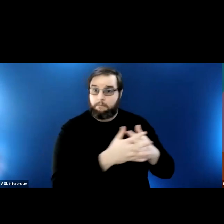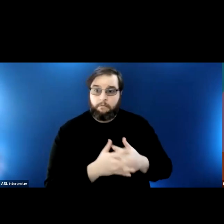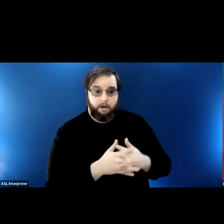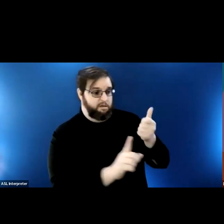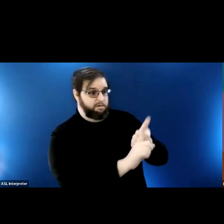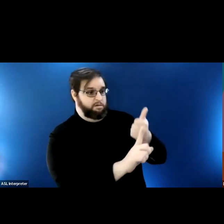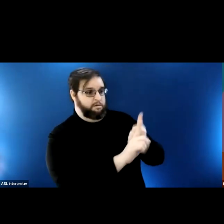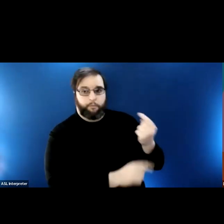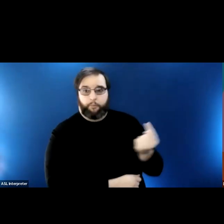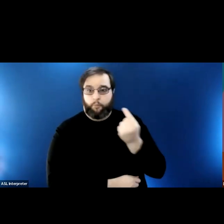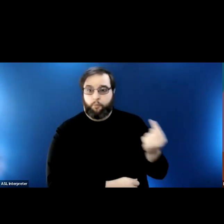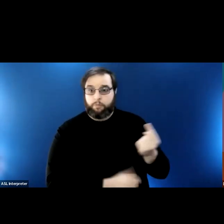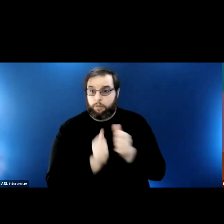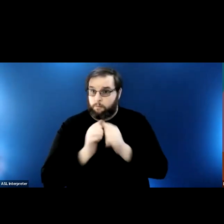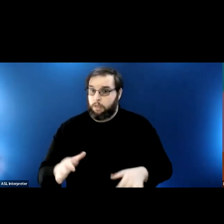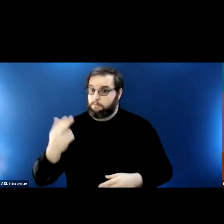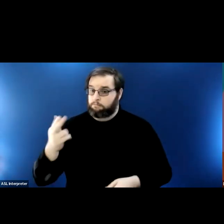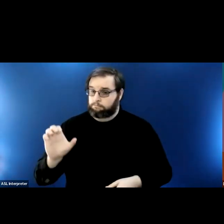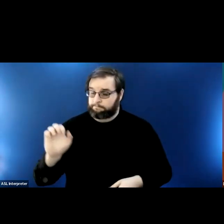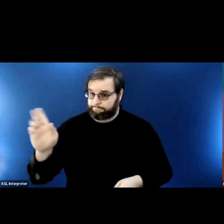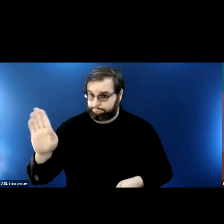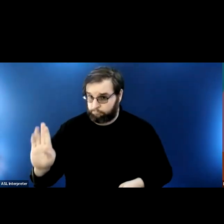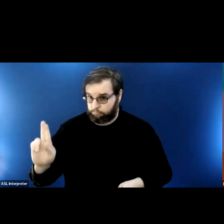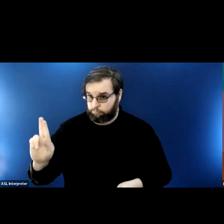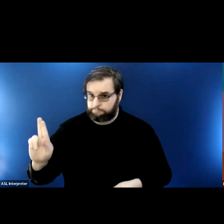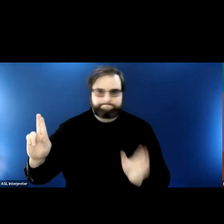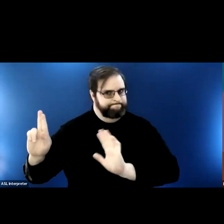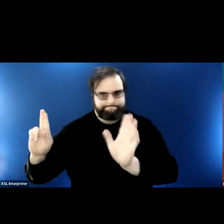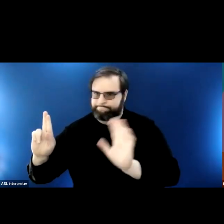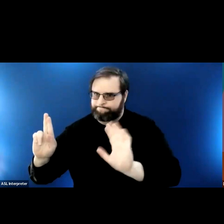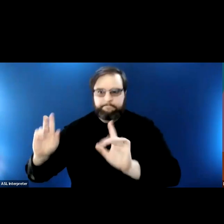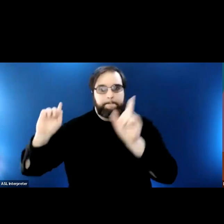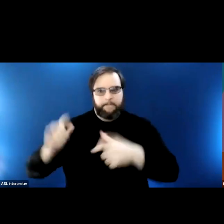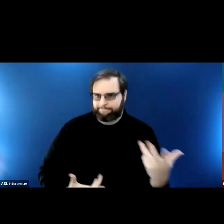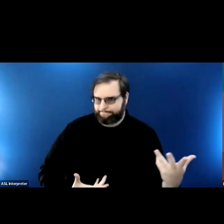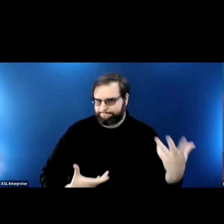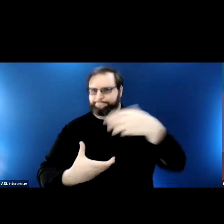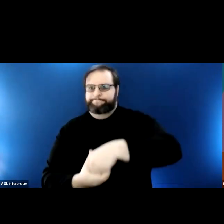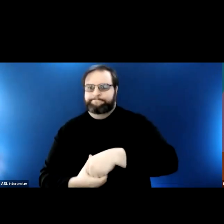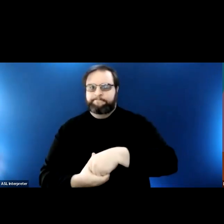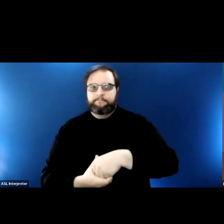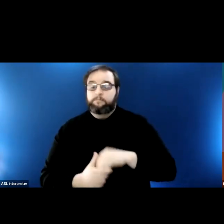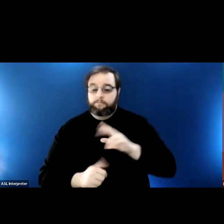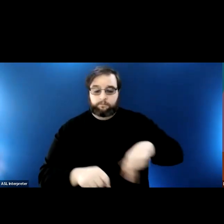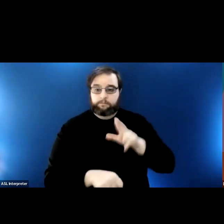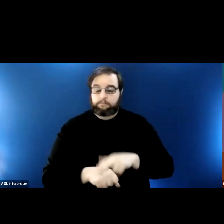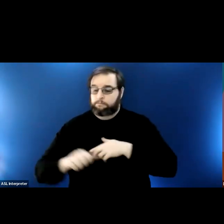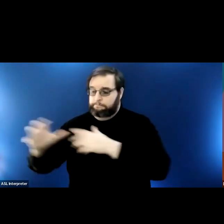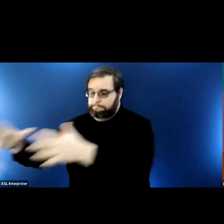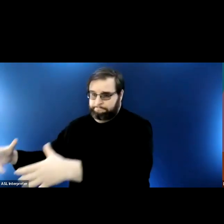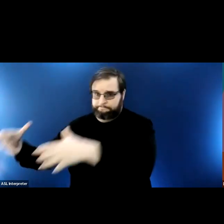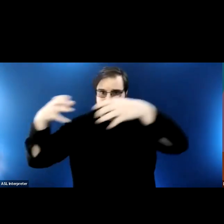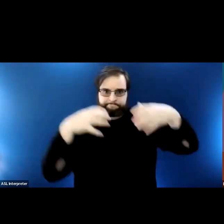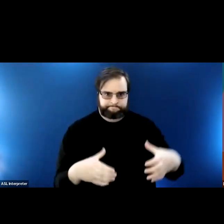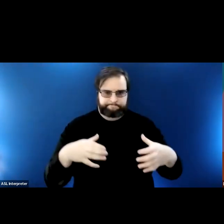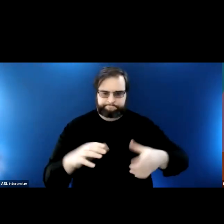of HBCUs. As a nation, we not only need our HBCUs to survive, we